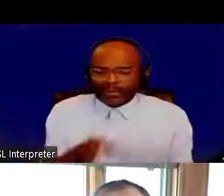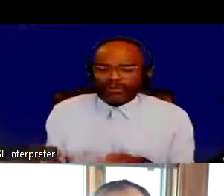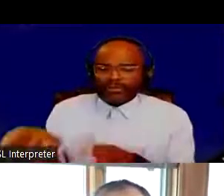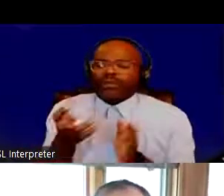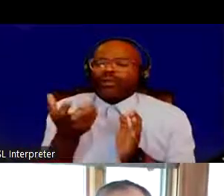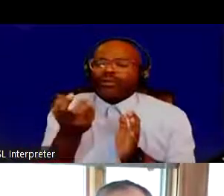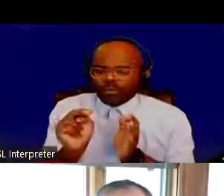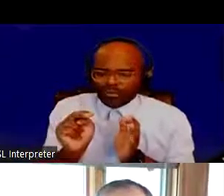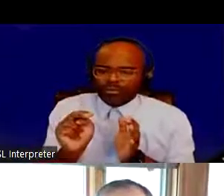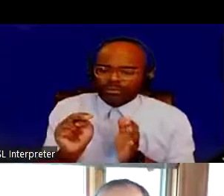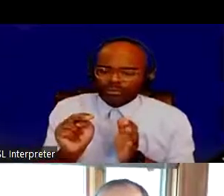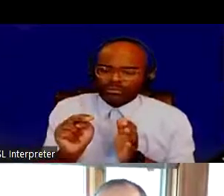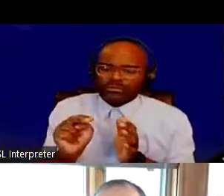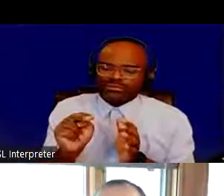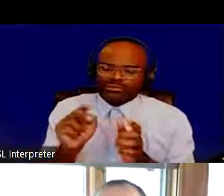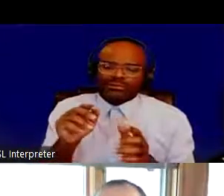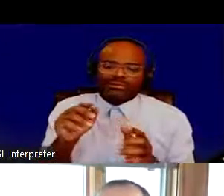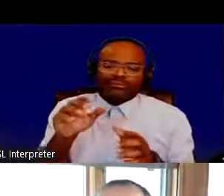plan.